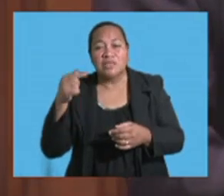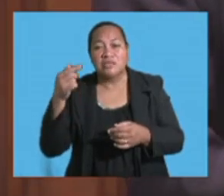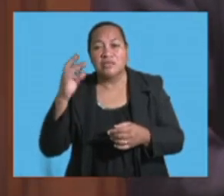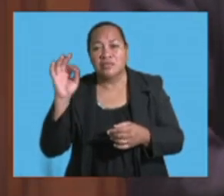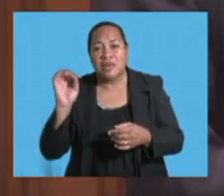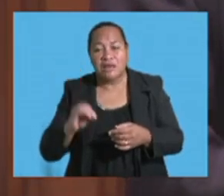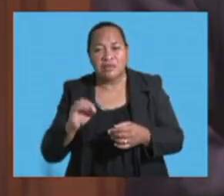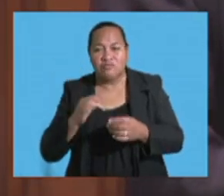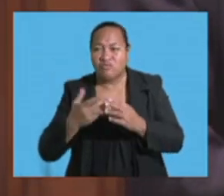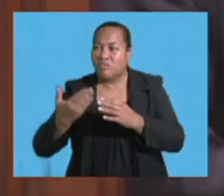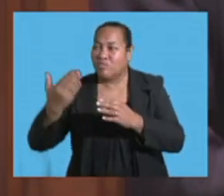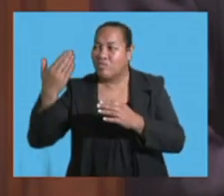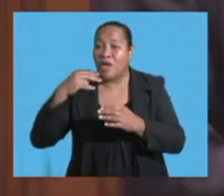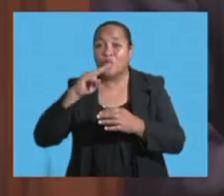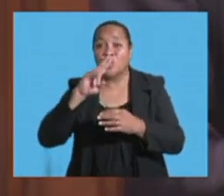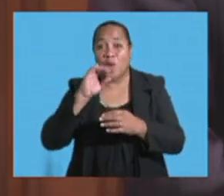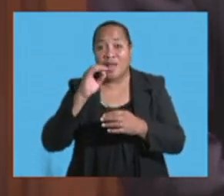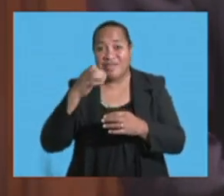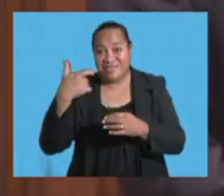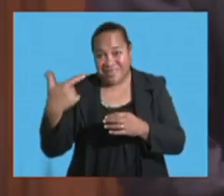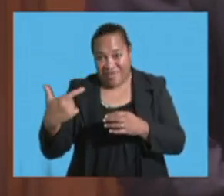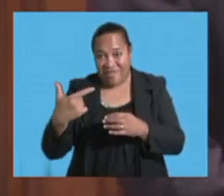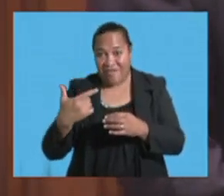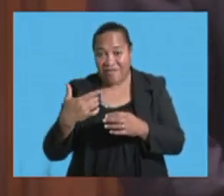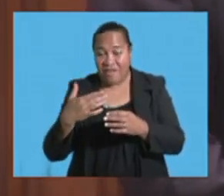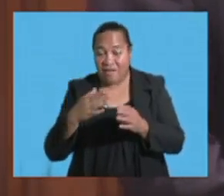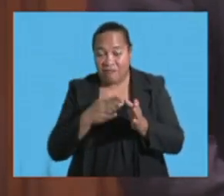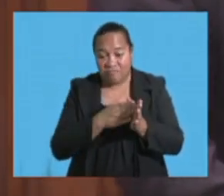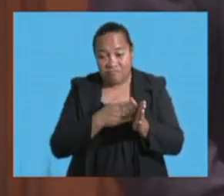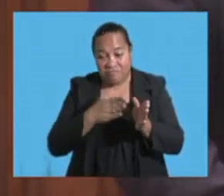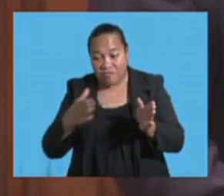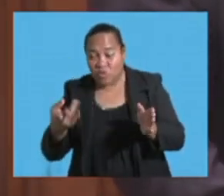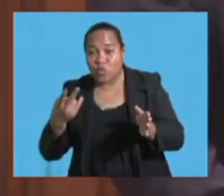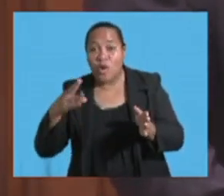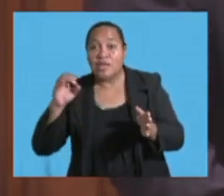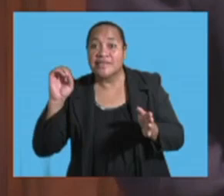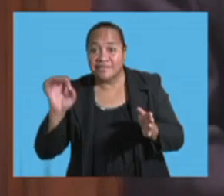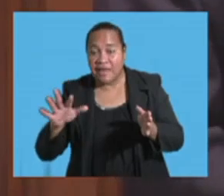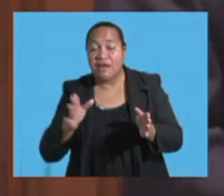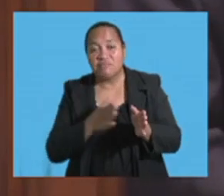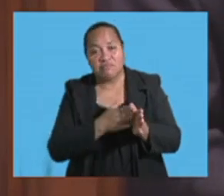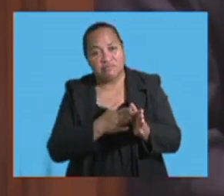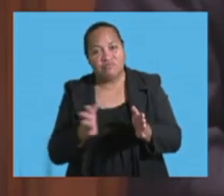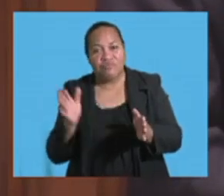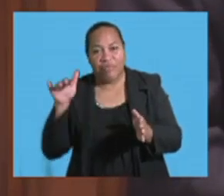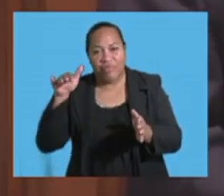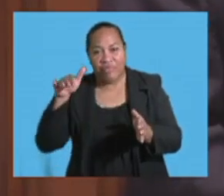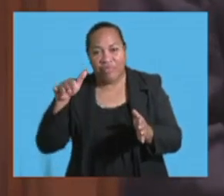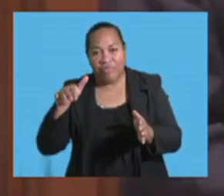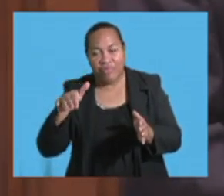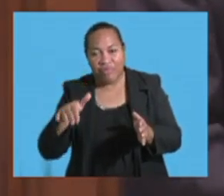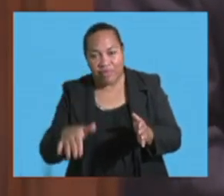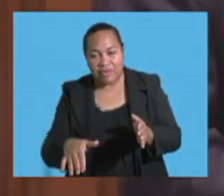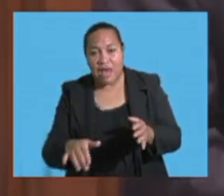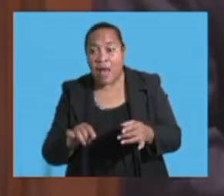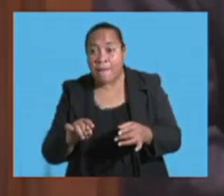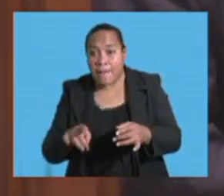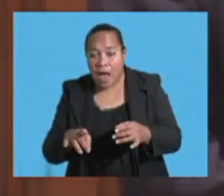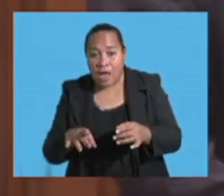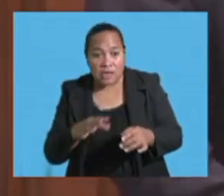from 2007 till 2010. With the government support, the sector has shown signs of